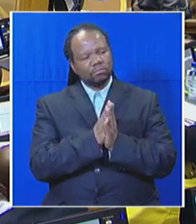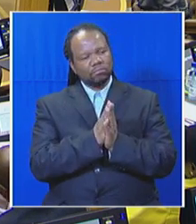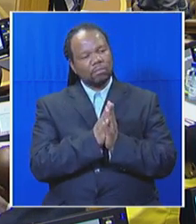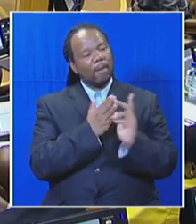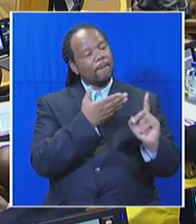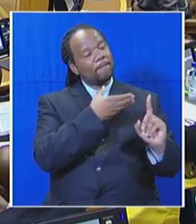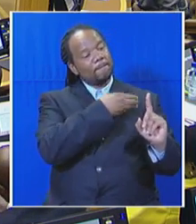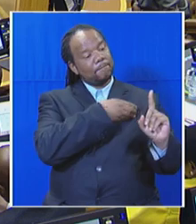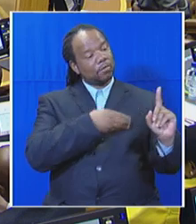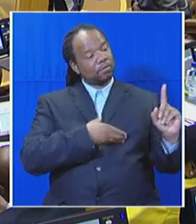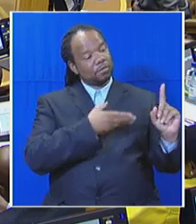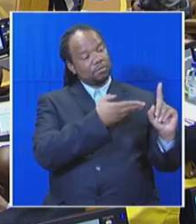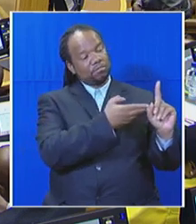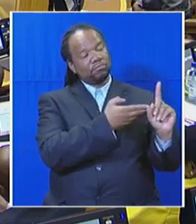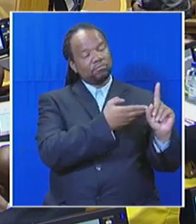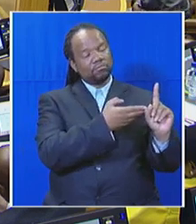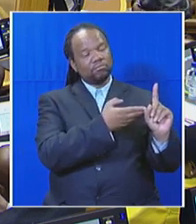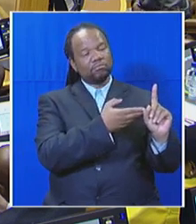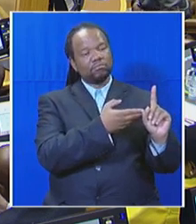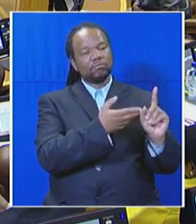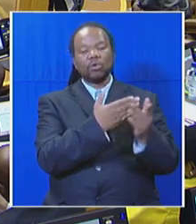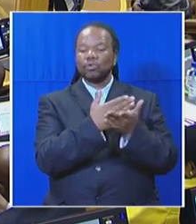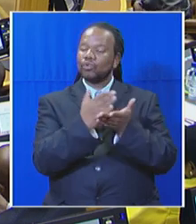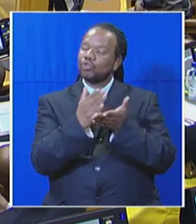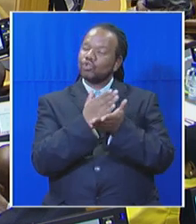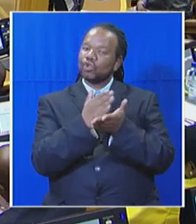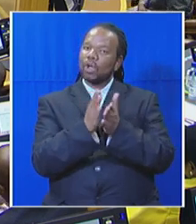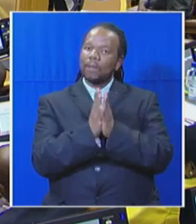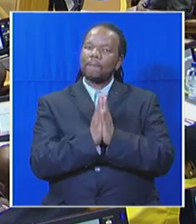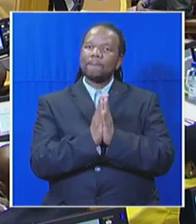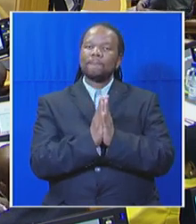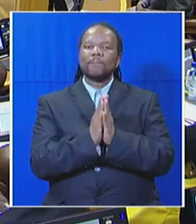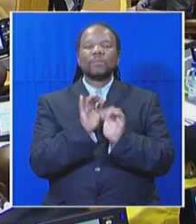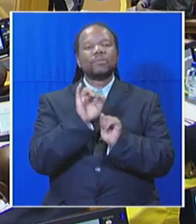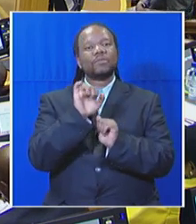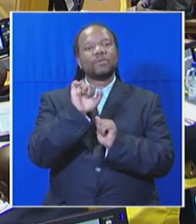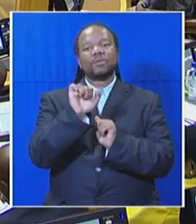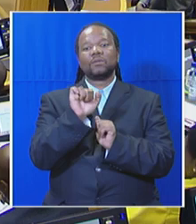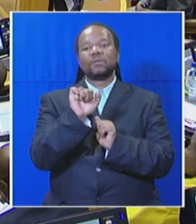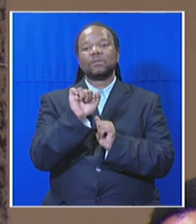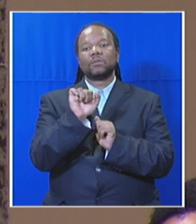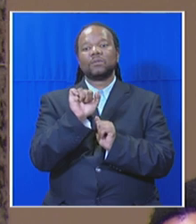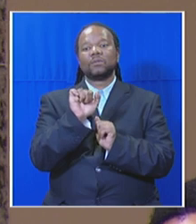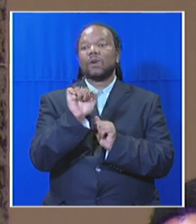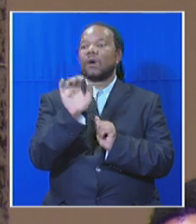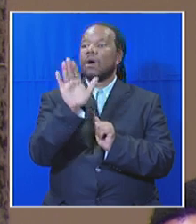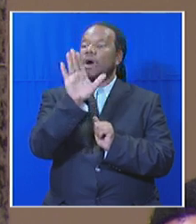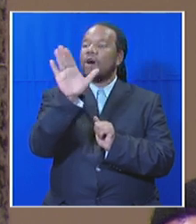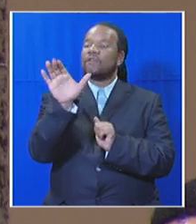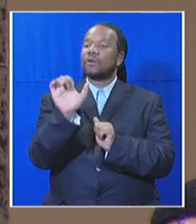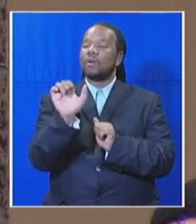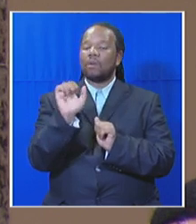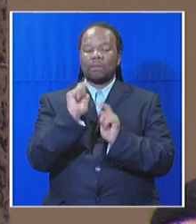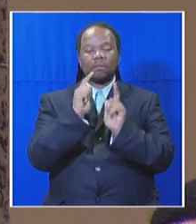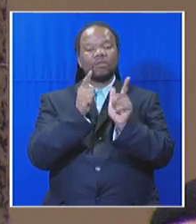with the House as to when will the African Rapid Response Force be